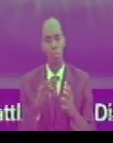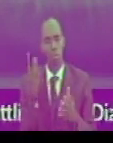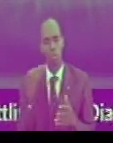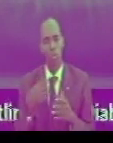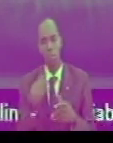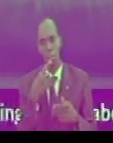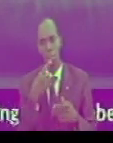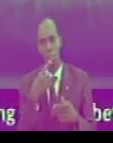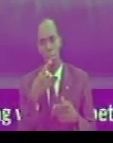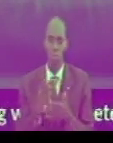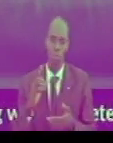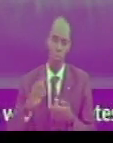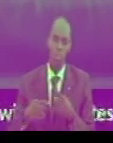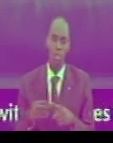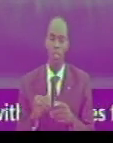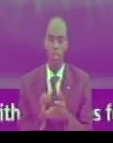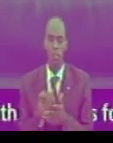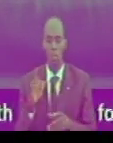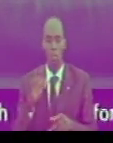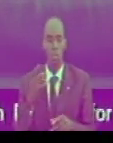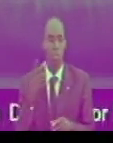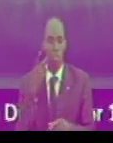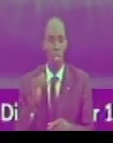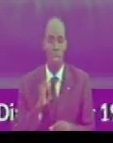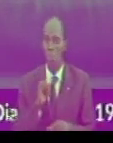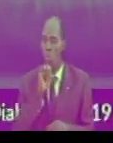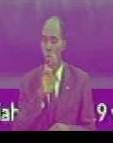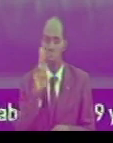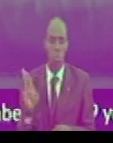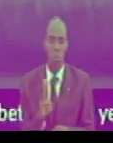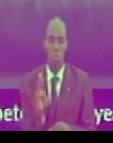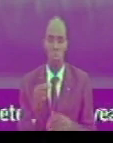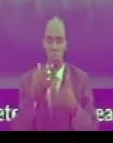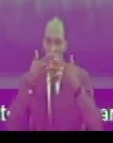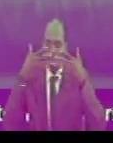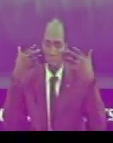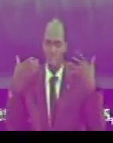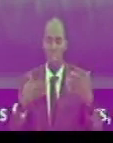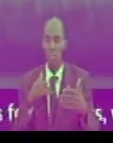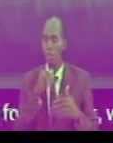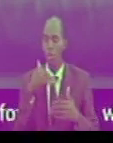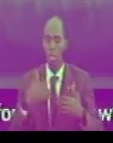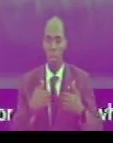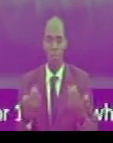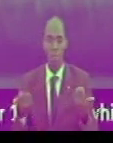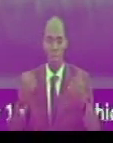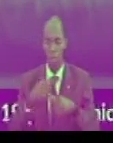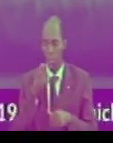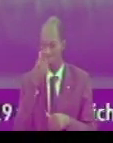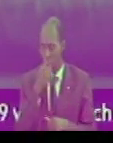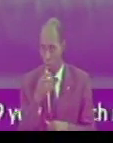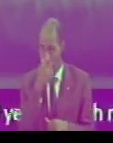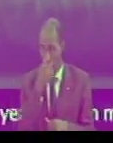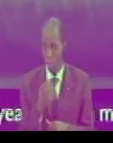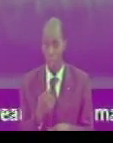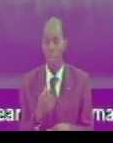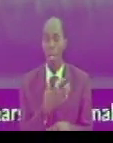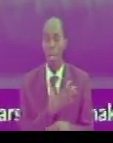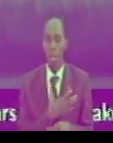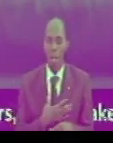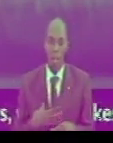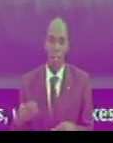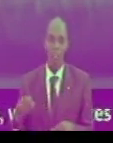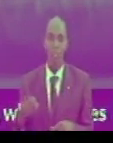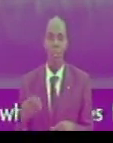I will check myself. And I checked on Wednesday, Thursday until